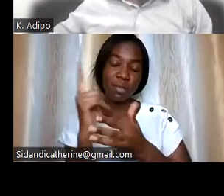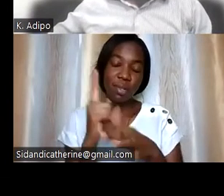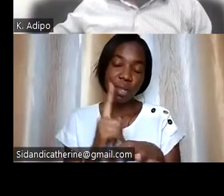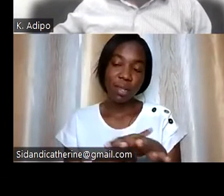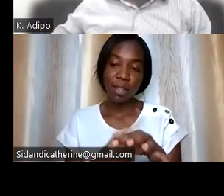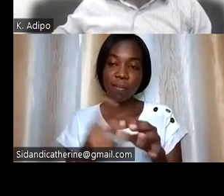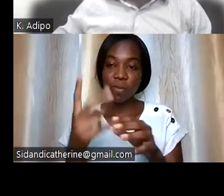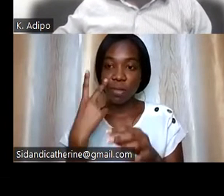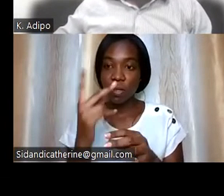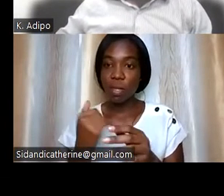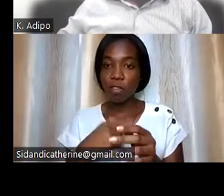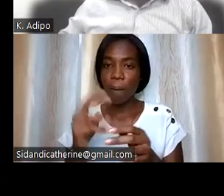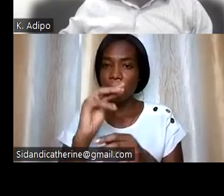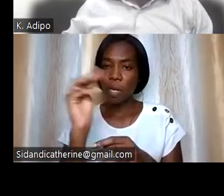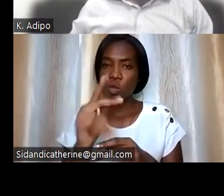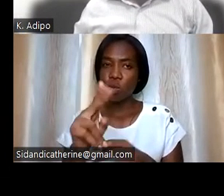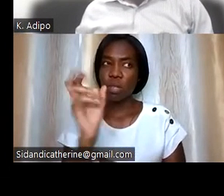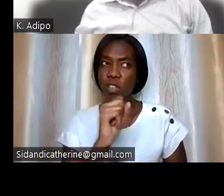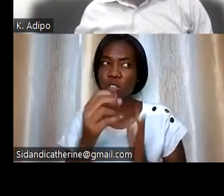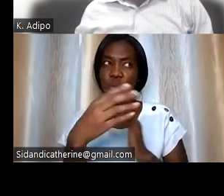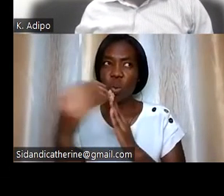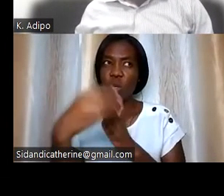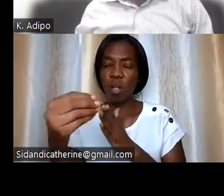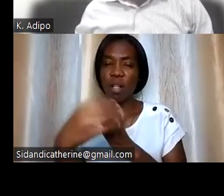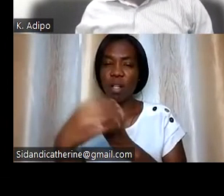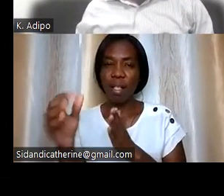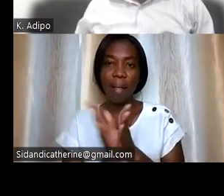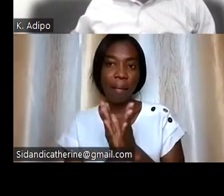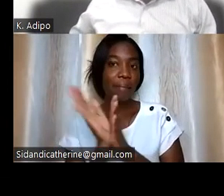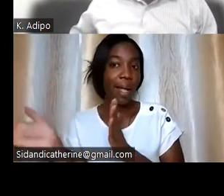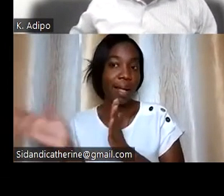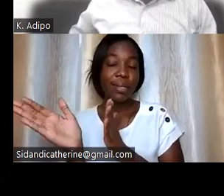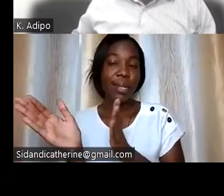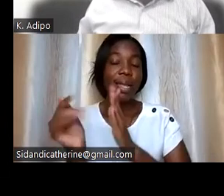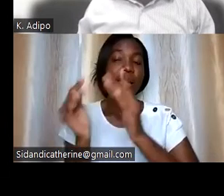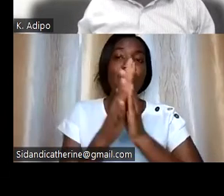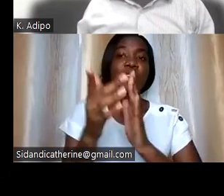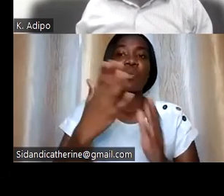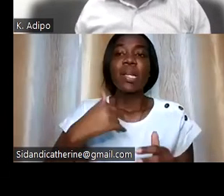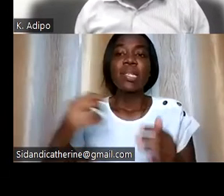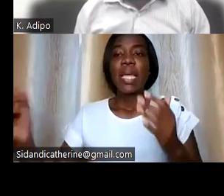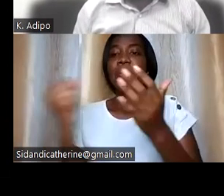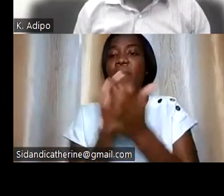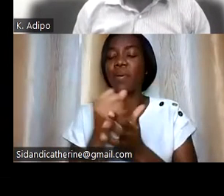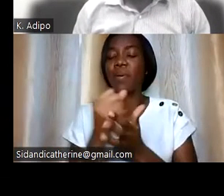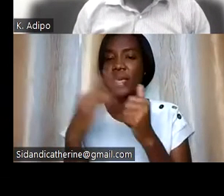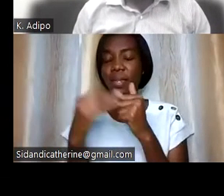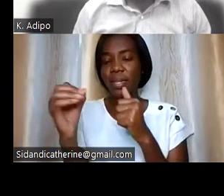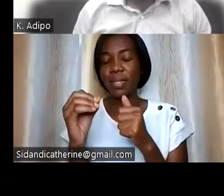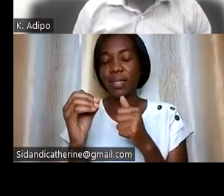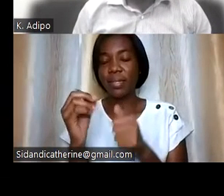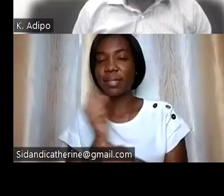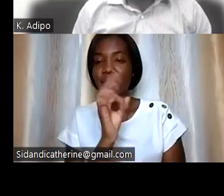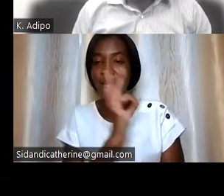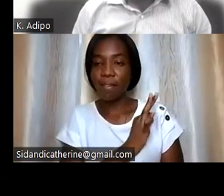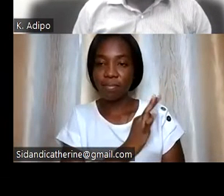US grant. And you're expected to recruit 80 staff at a go. And here you